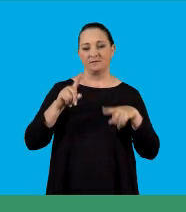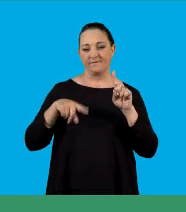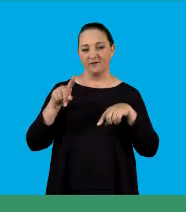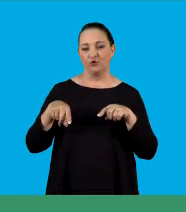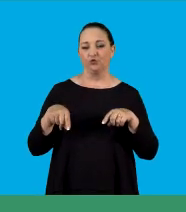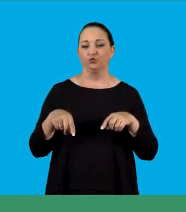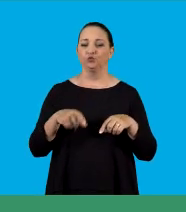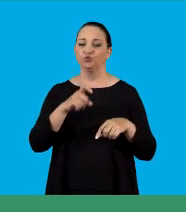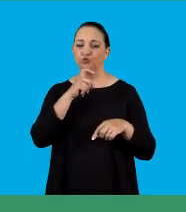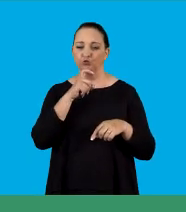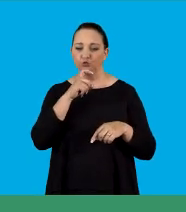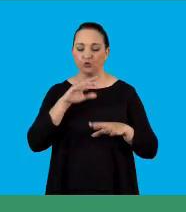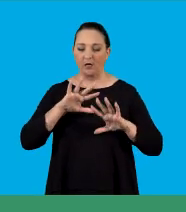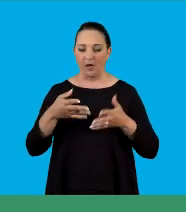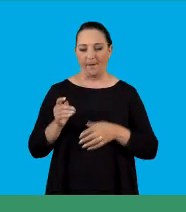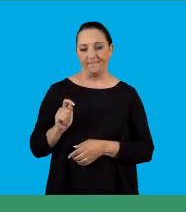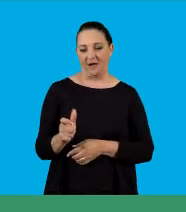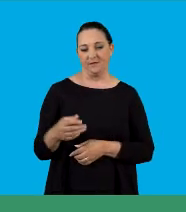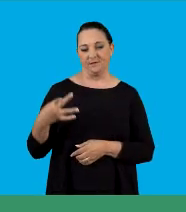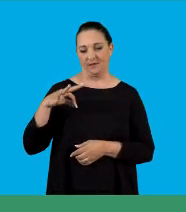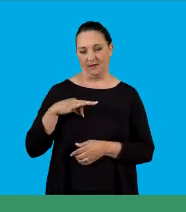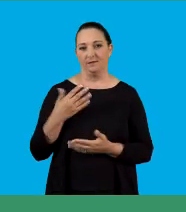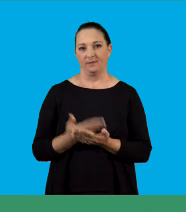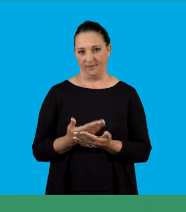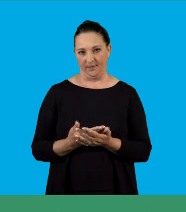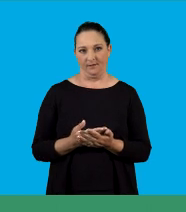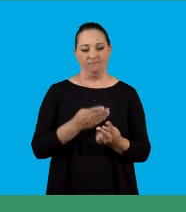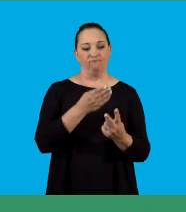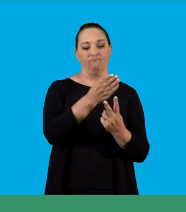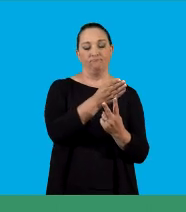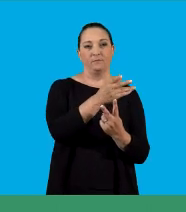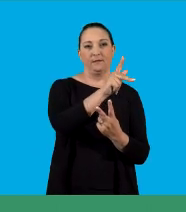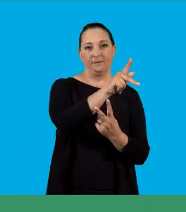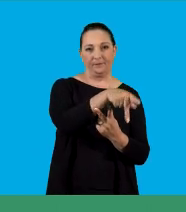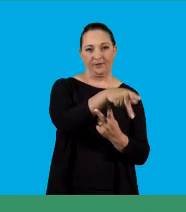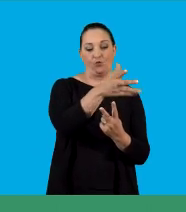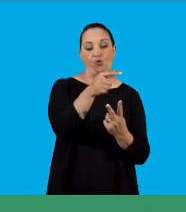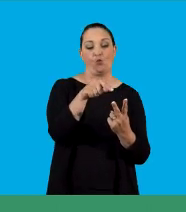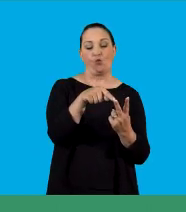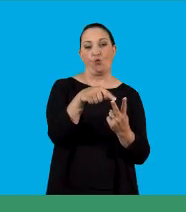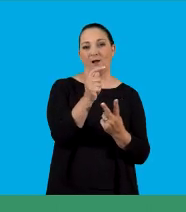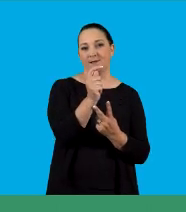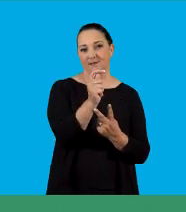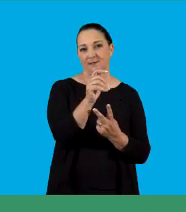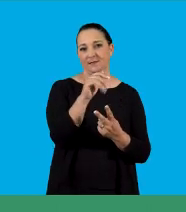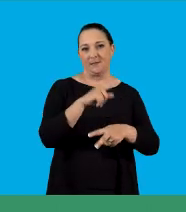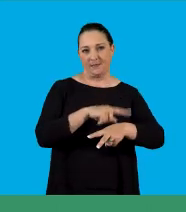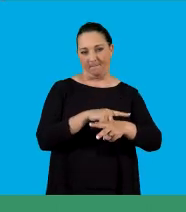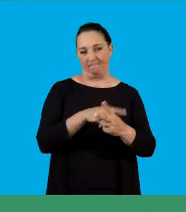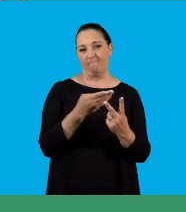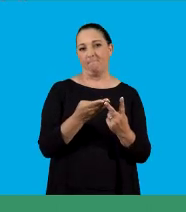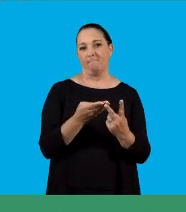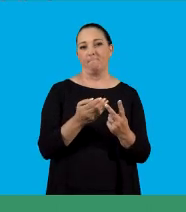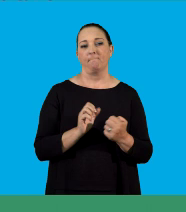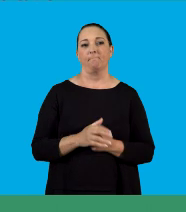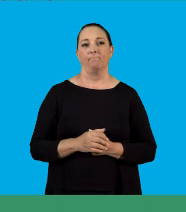remuneration methods to pay employees. So we are allowed to either use time-related, it's time-related, don't